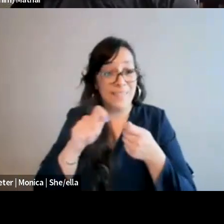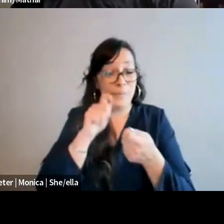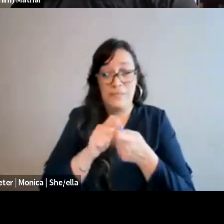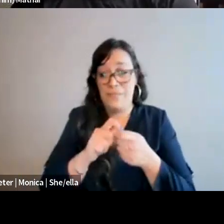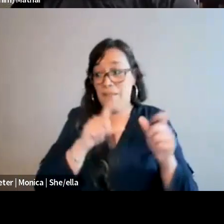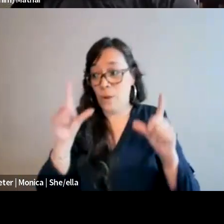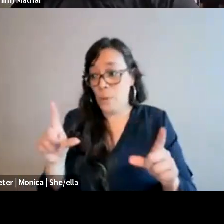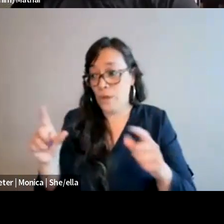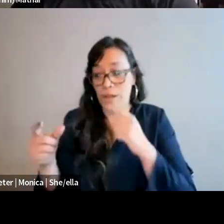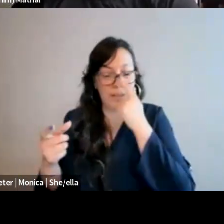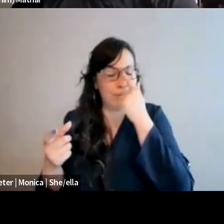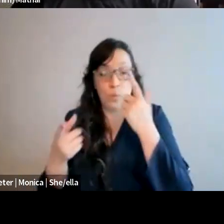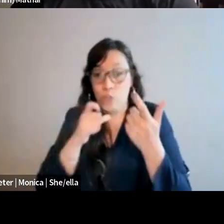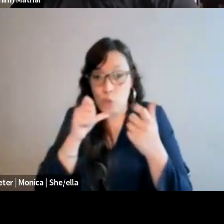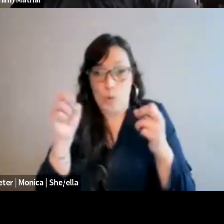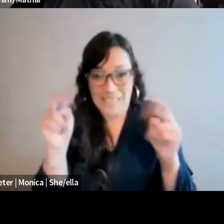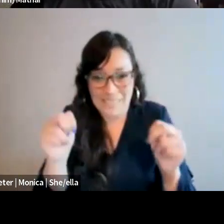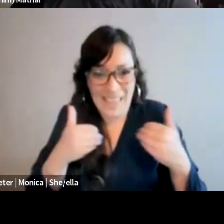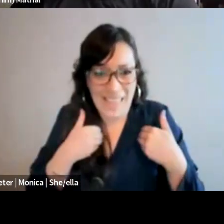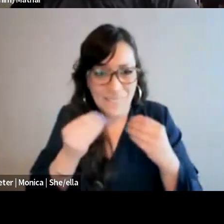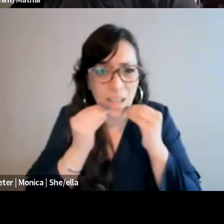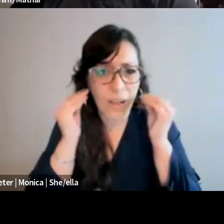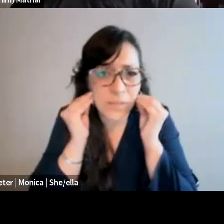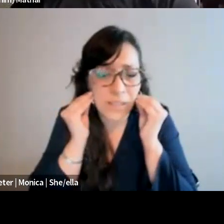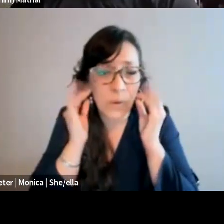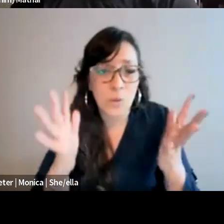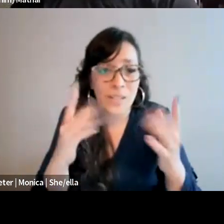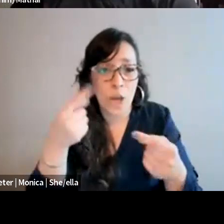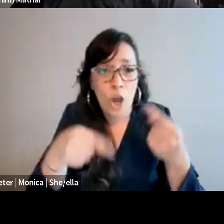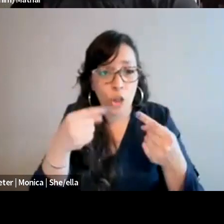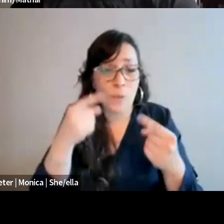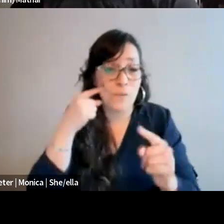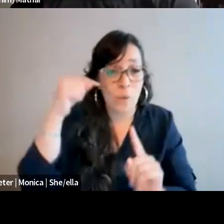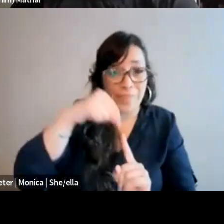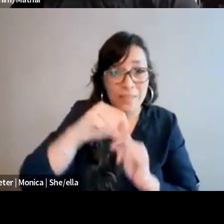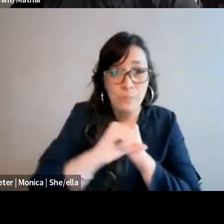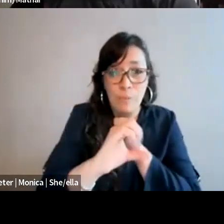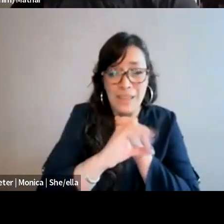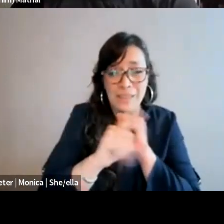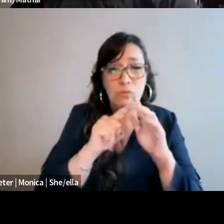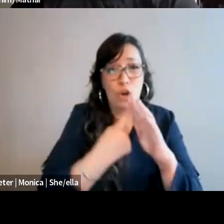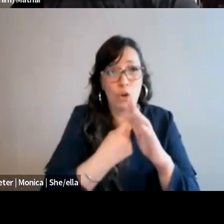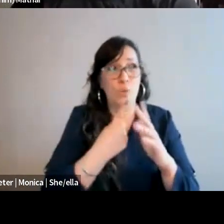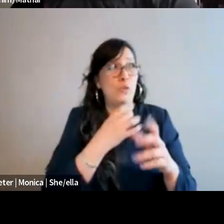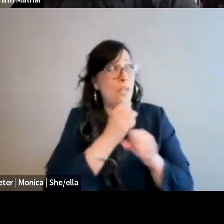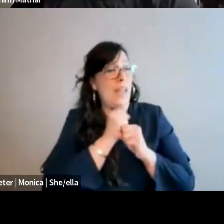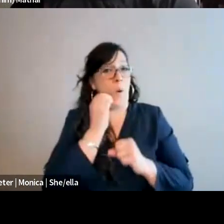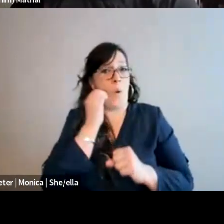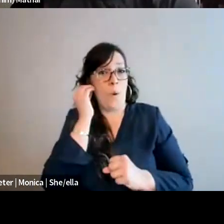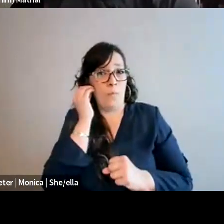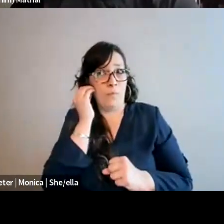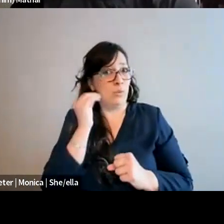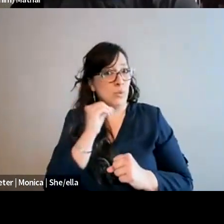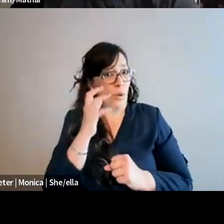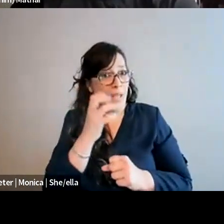care court, we don't even have housing, which was the whole argument for this propaganda in the first place. You're not even getting